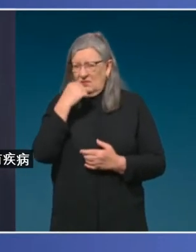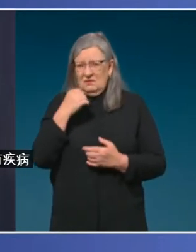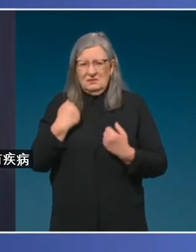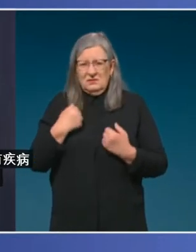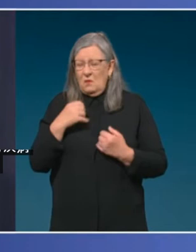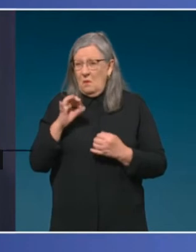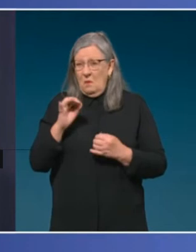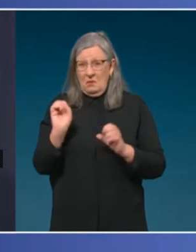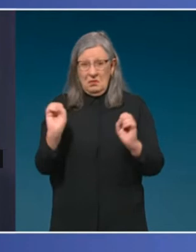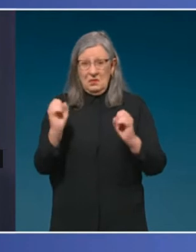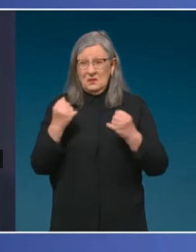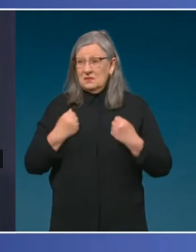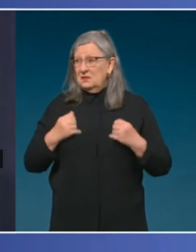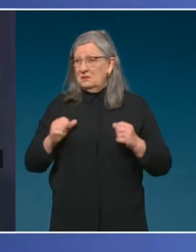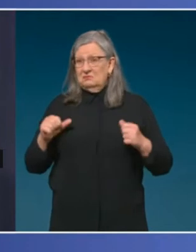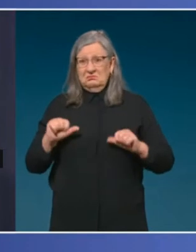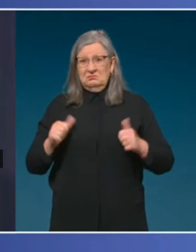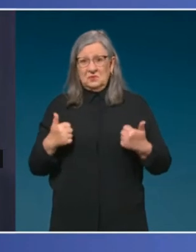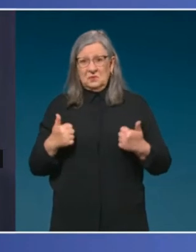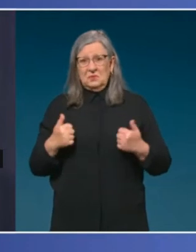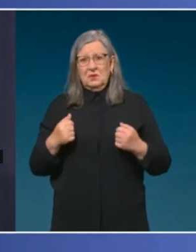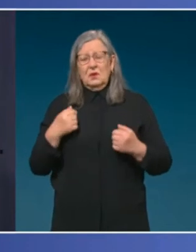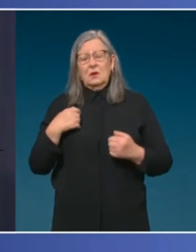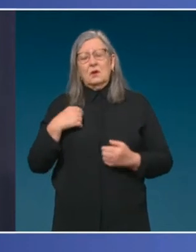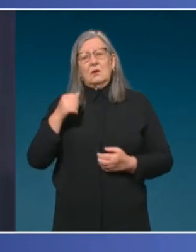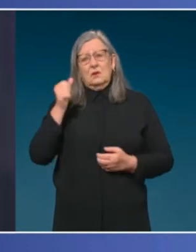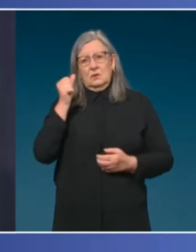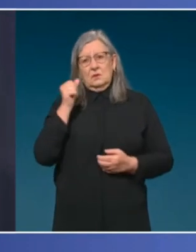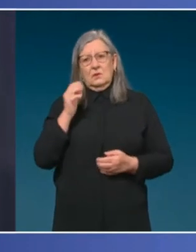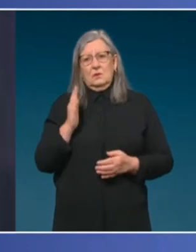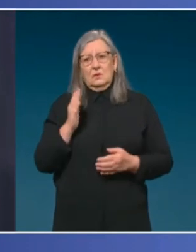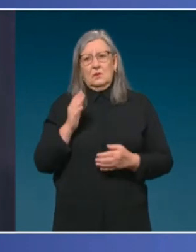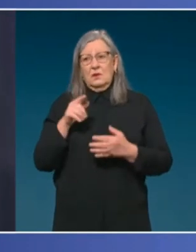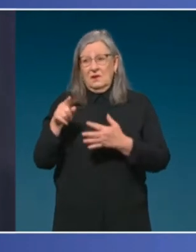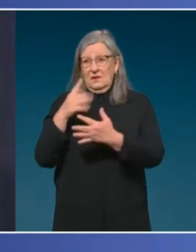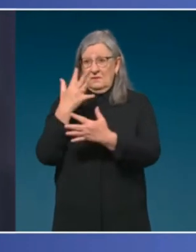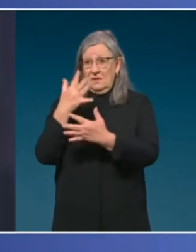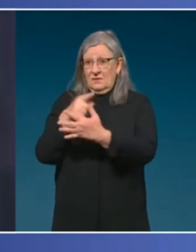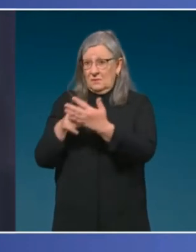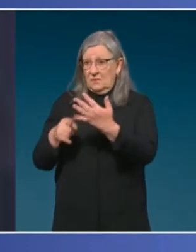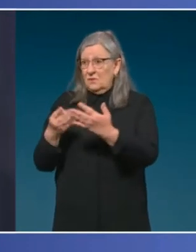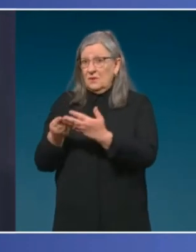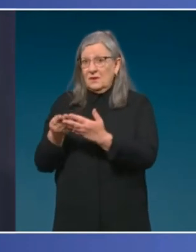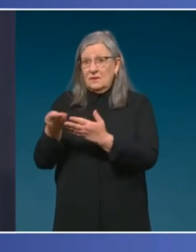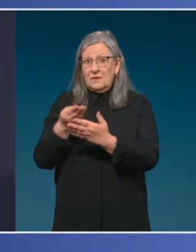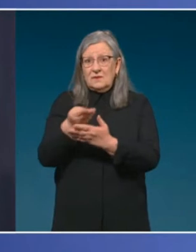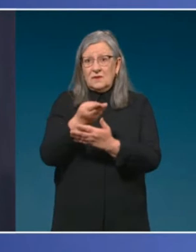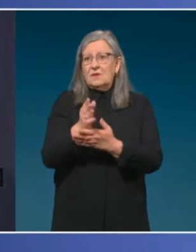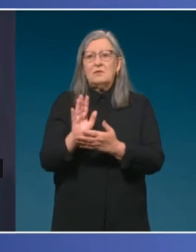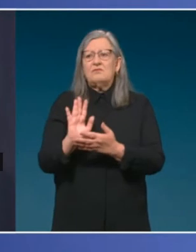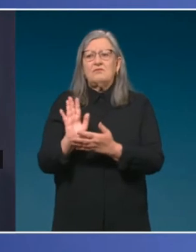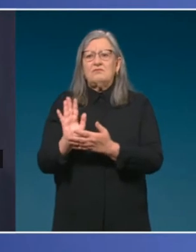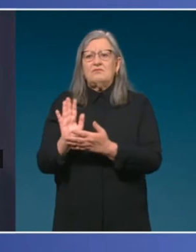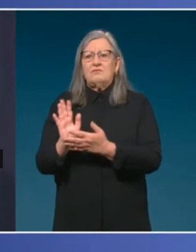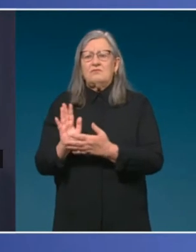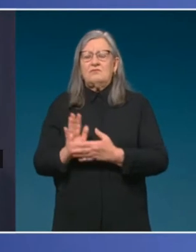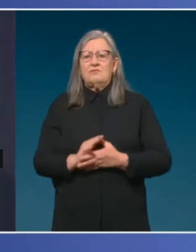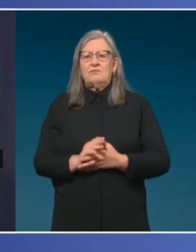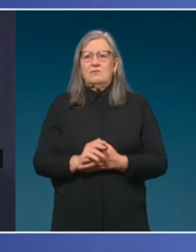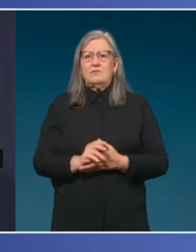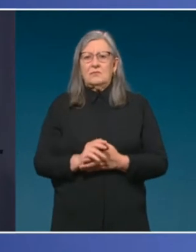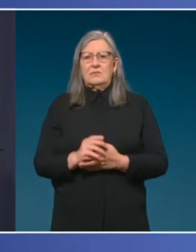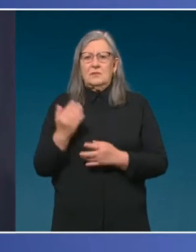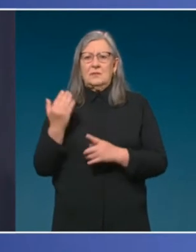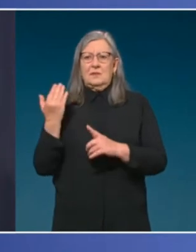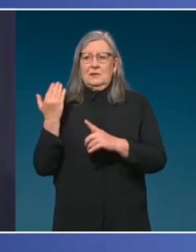know so far. In terms of transmission on from those people, that's the only case we really know about is the one we talked about on